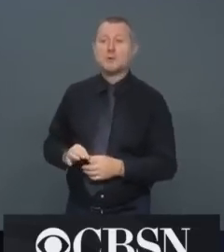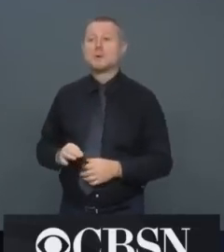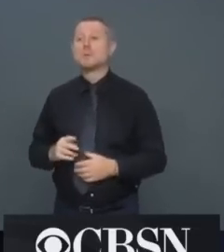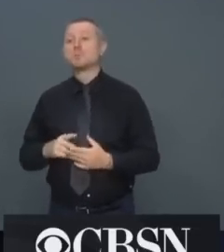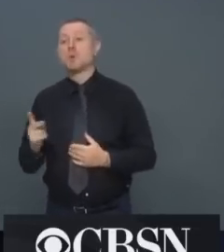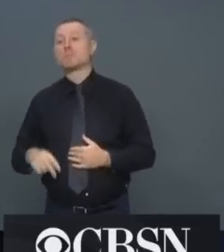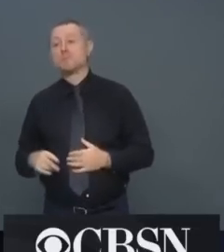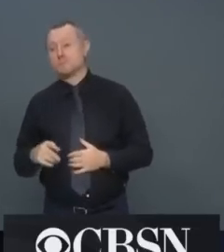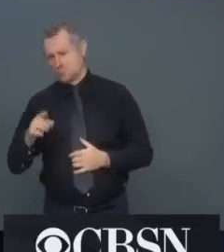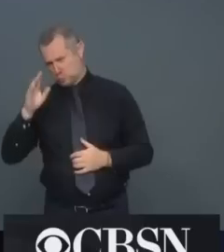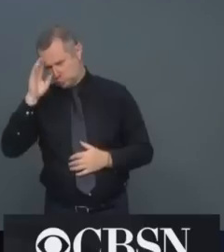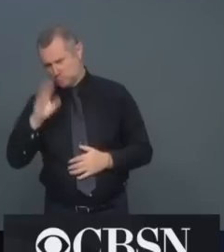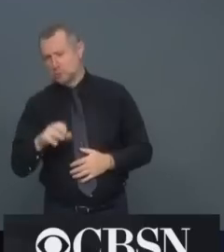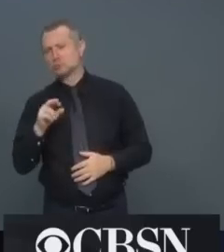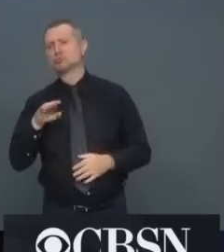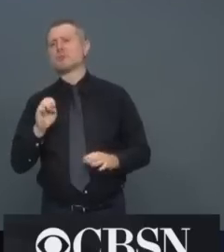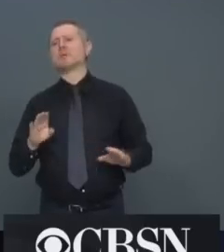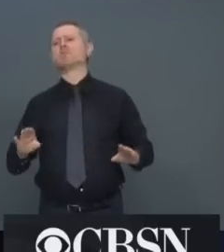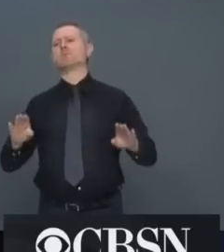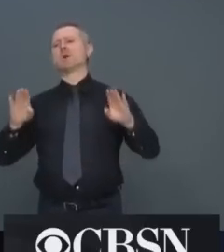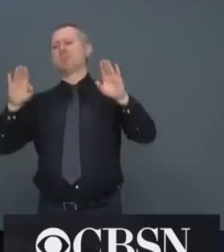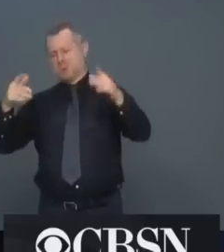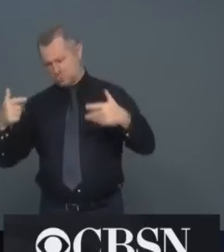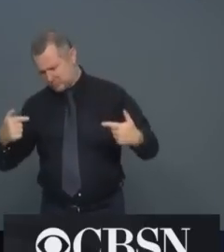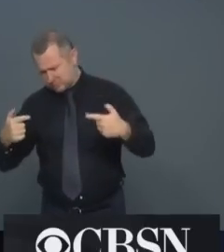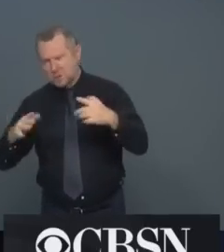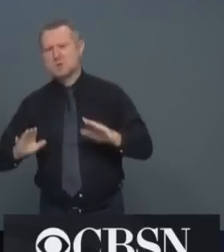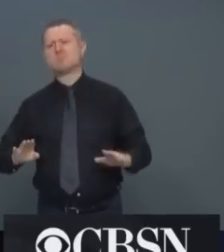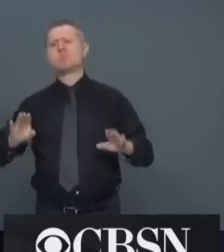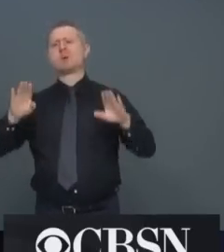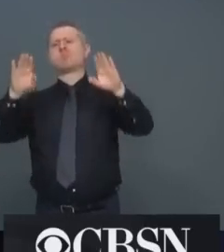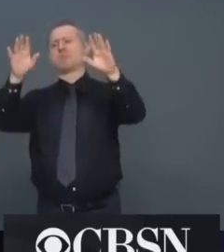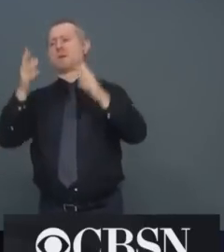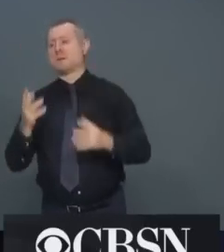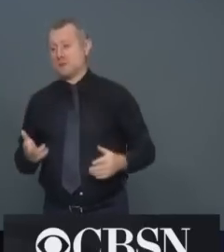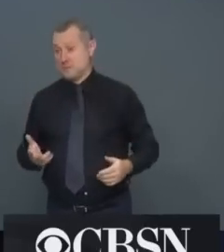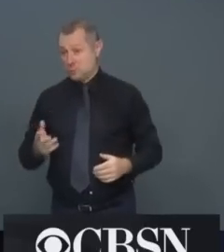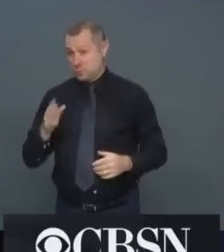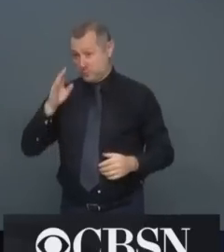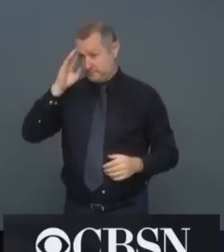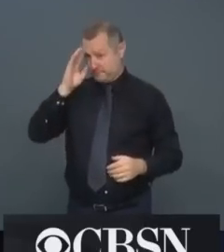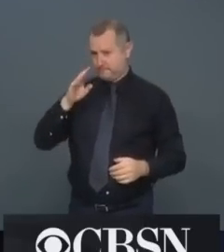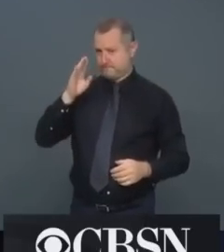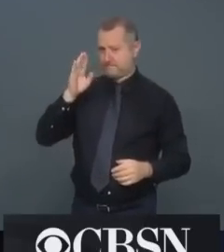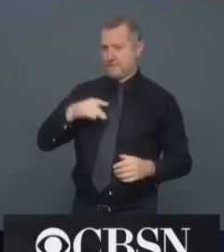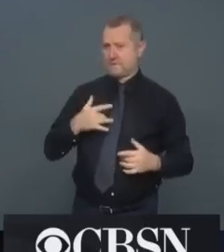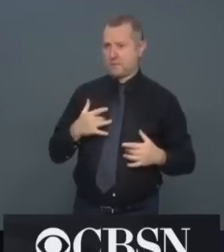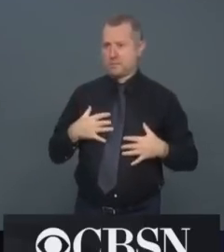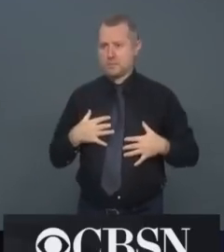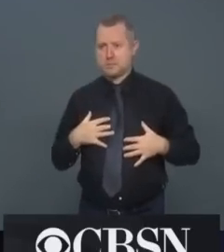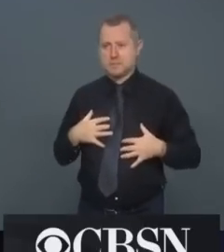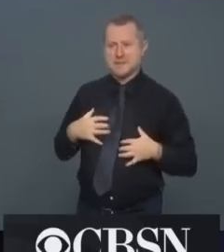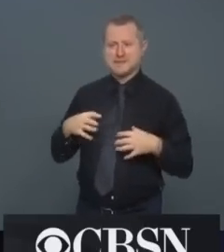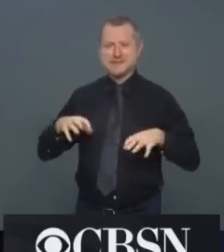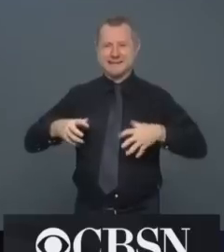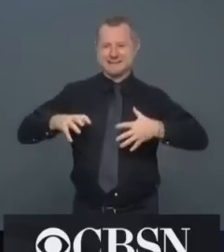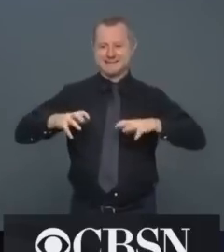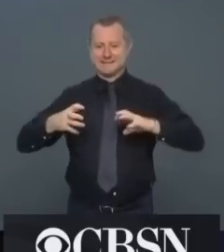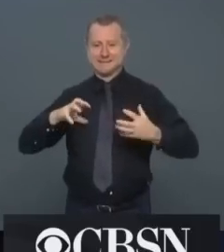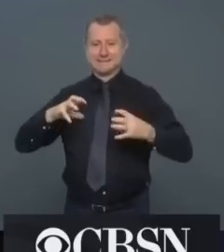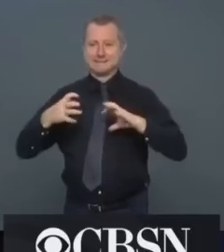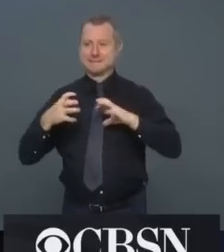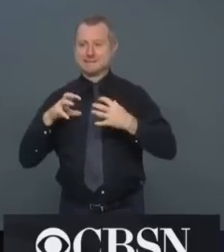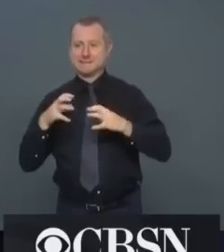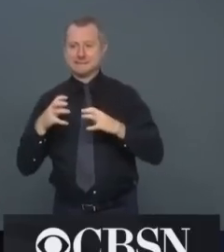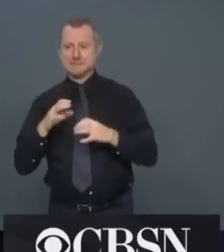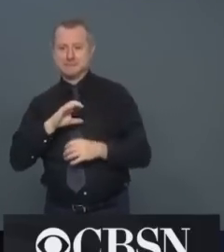the shootings with victims are going up. And they know there's tension. Everybody knows there's tension between the police, there's tension